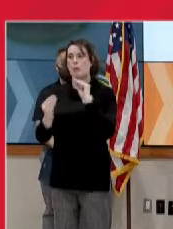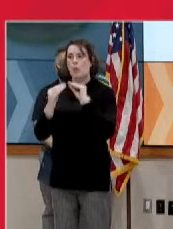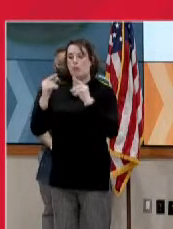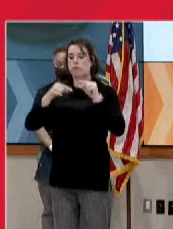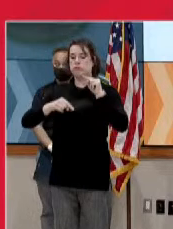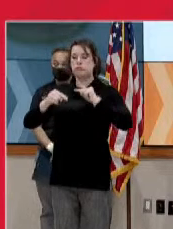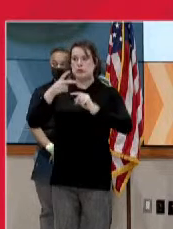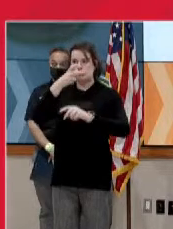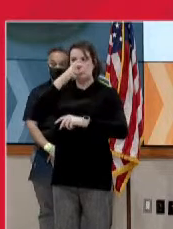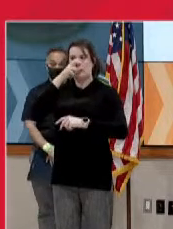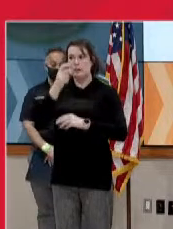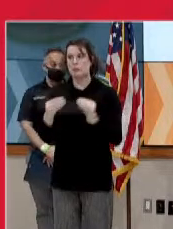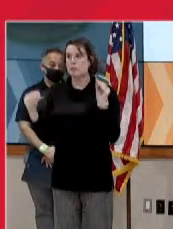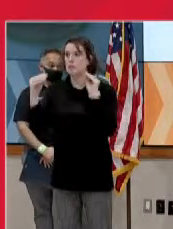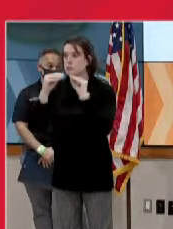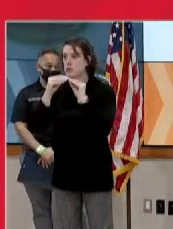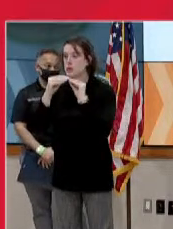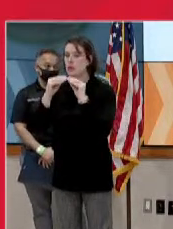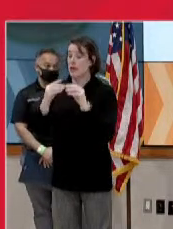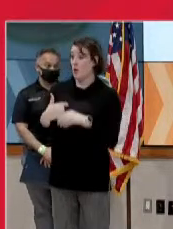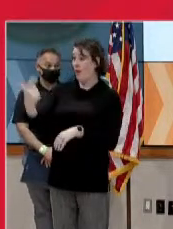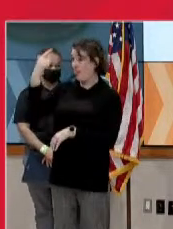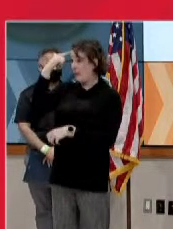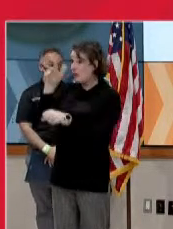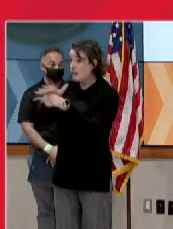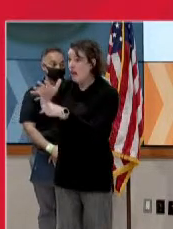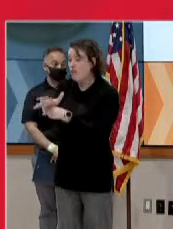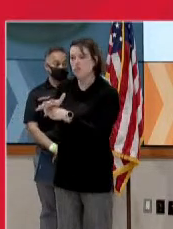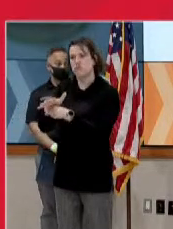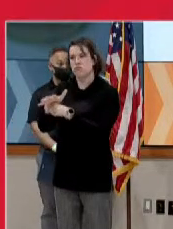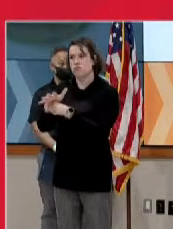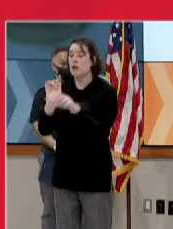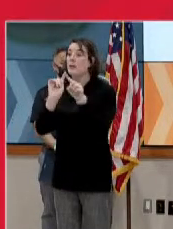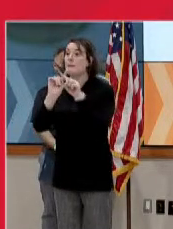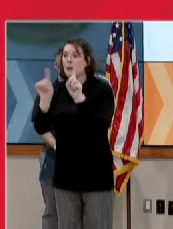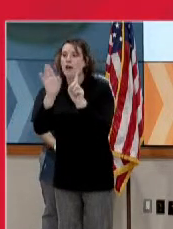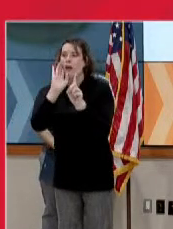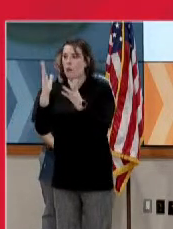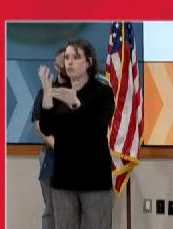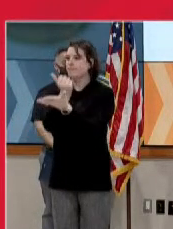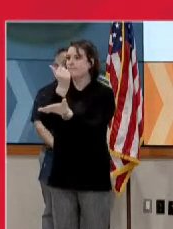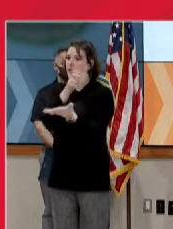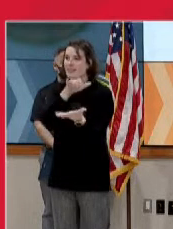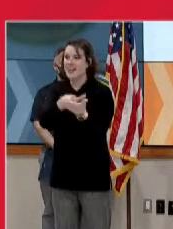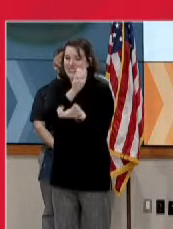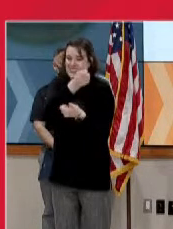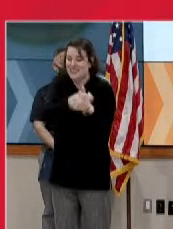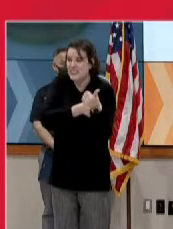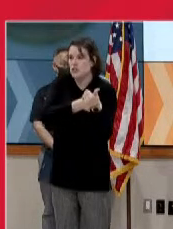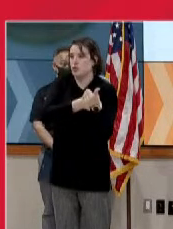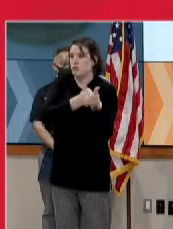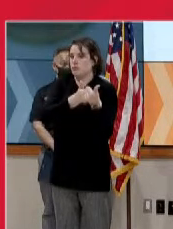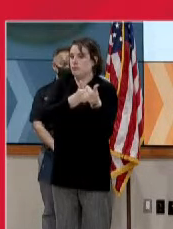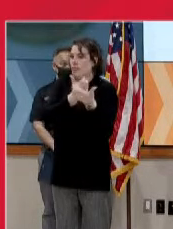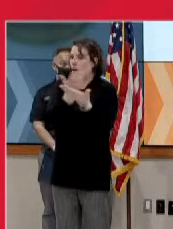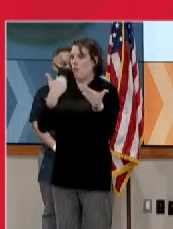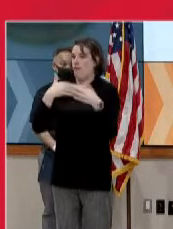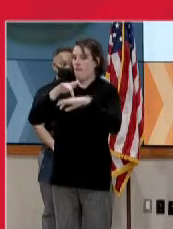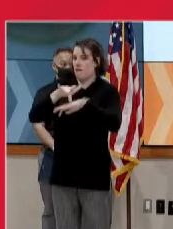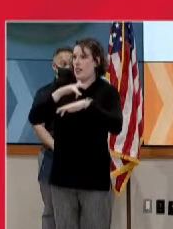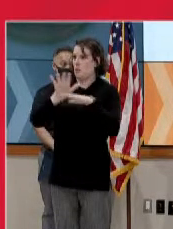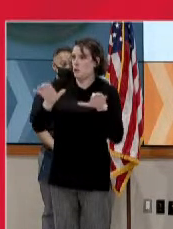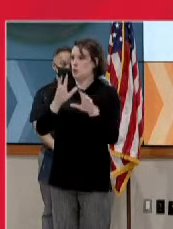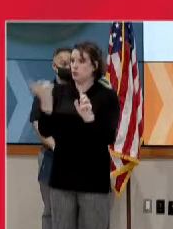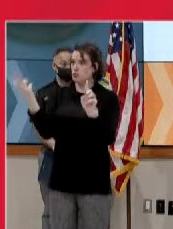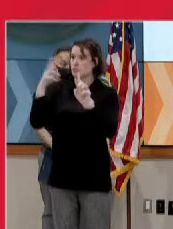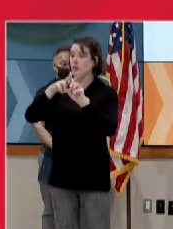to a degree that I don't believe is enough, but I will make use of every single tool we have available. I am very